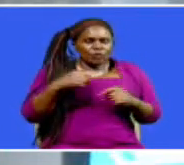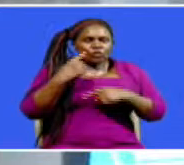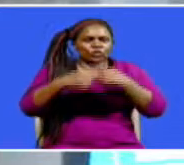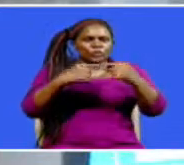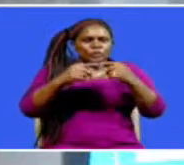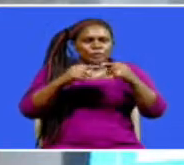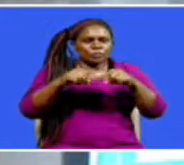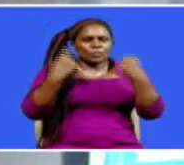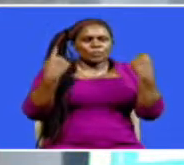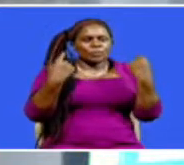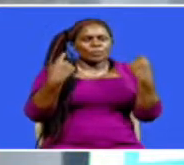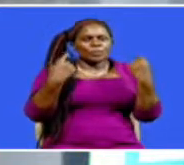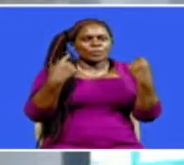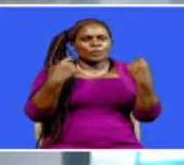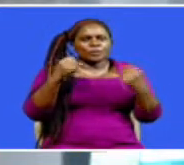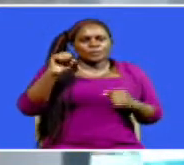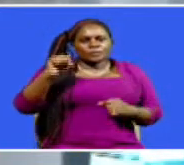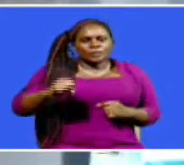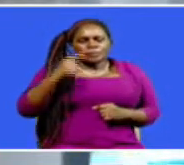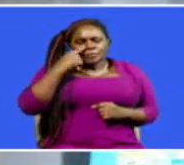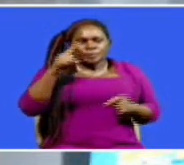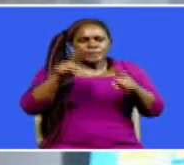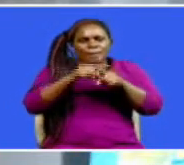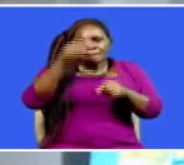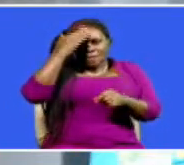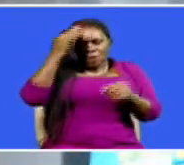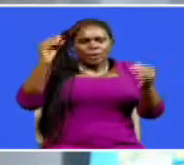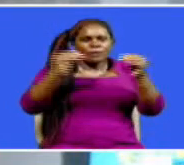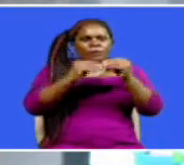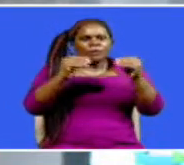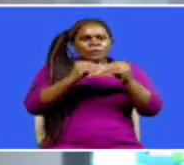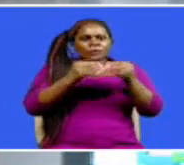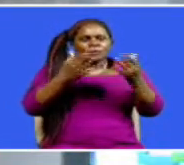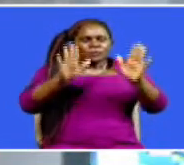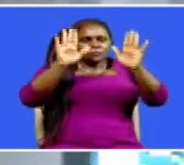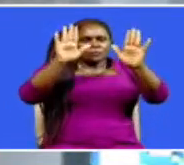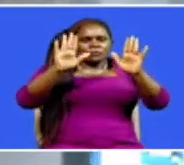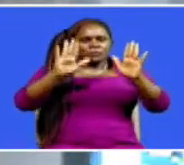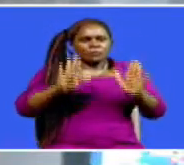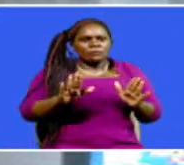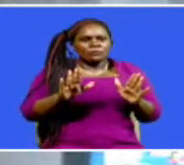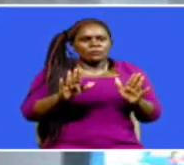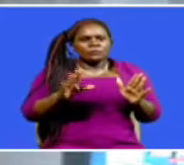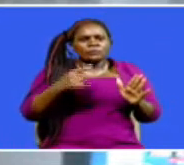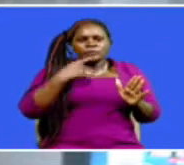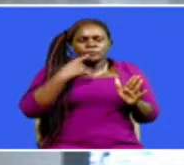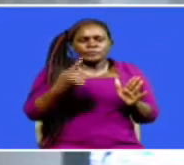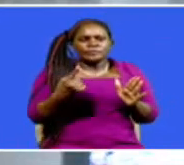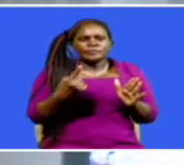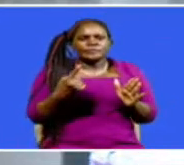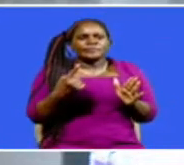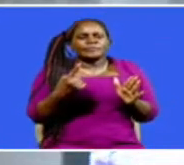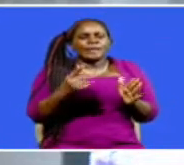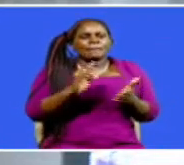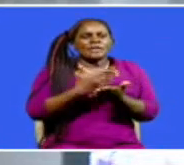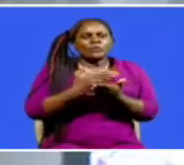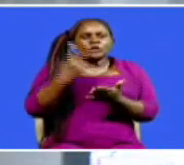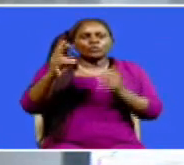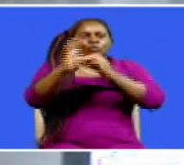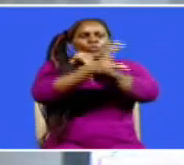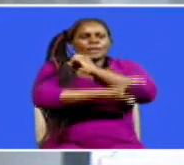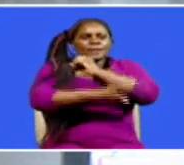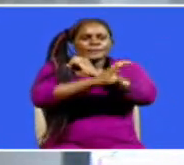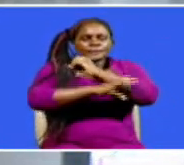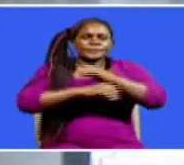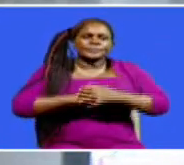ongoing conflict in neighboring Sudan. In the Monday meeting, that significantly eased tensions that had built up between the two